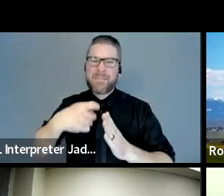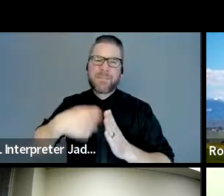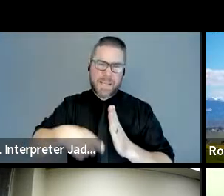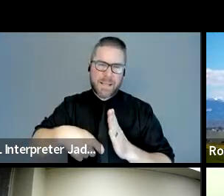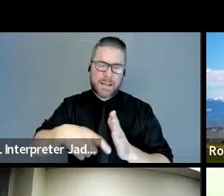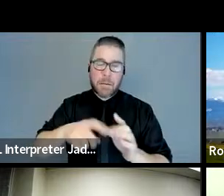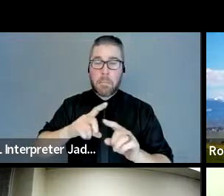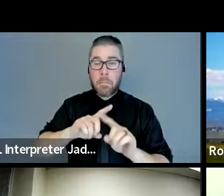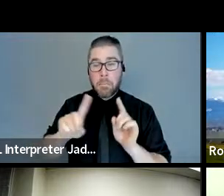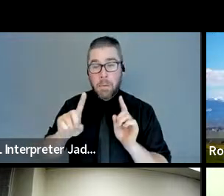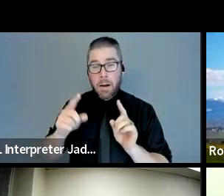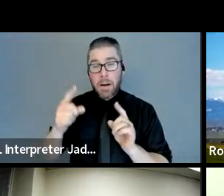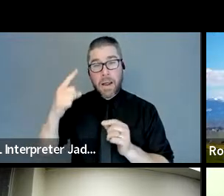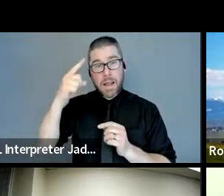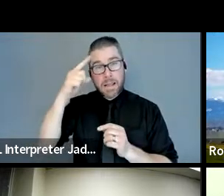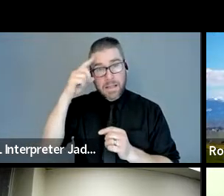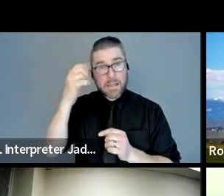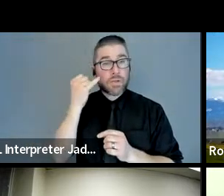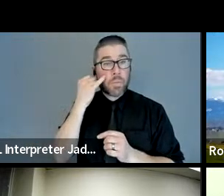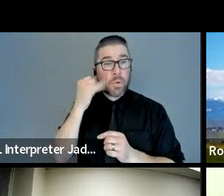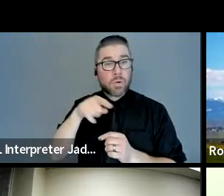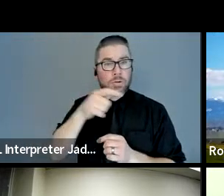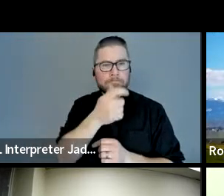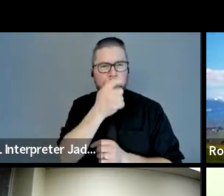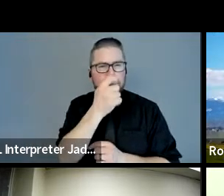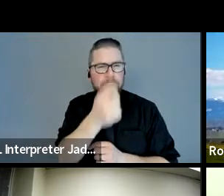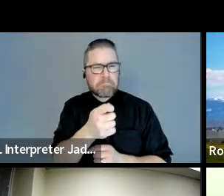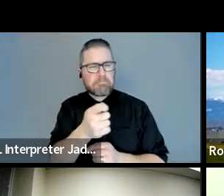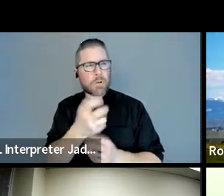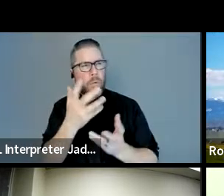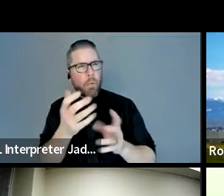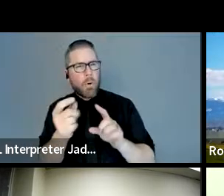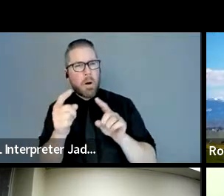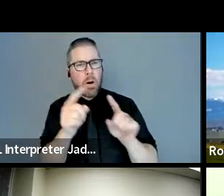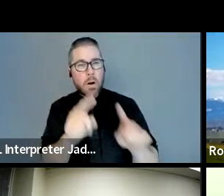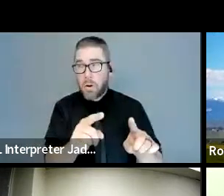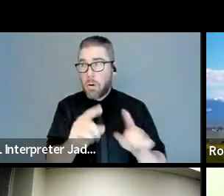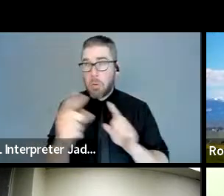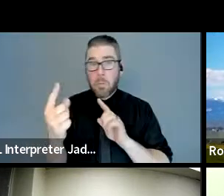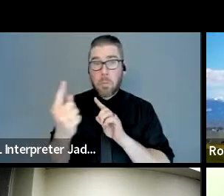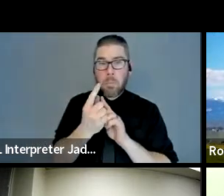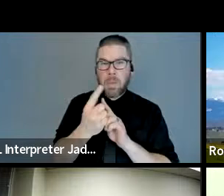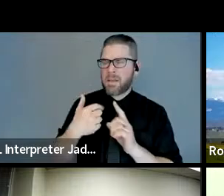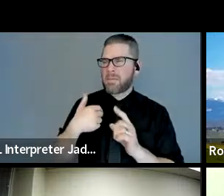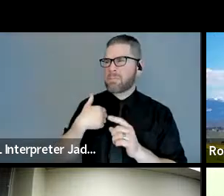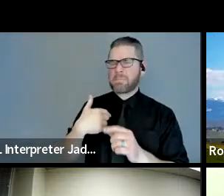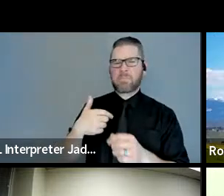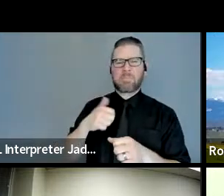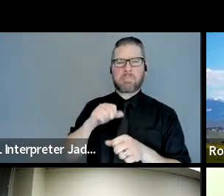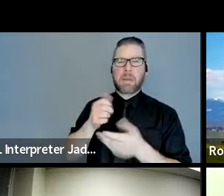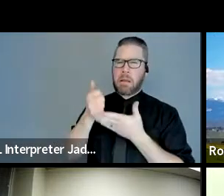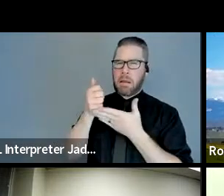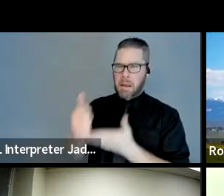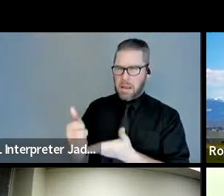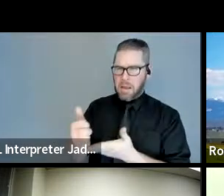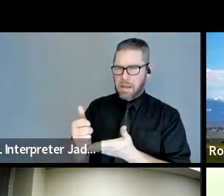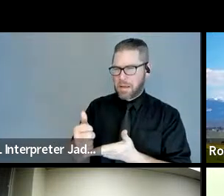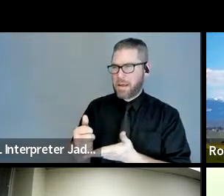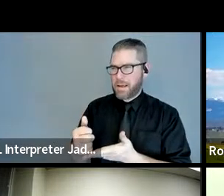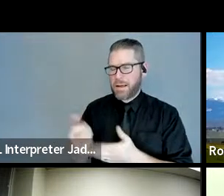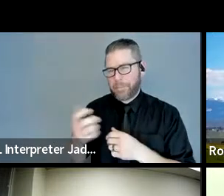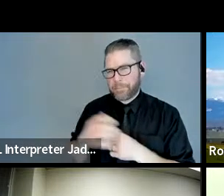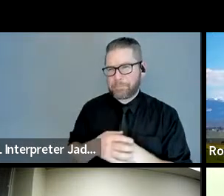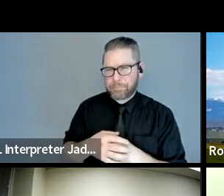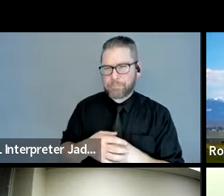with our organizers to get that fee waived if people are looking to do that. And I think I just saw it. That is February